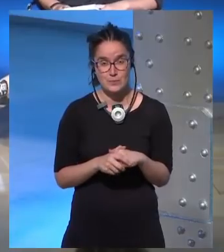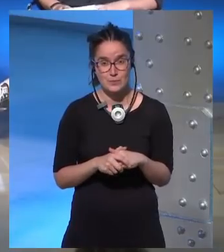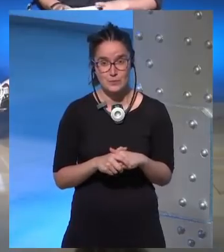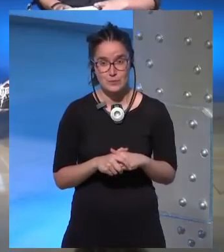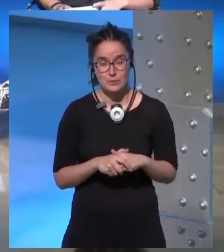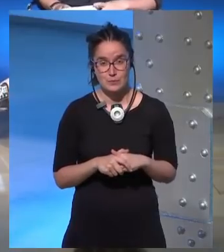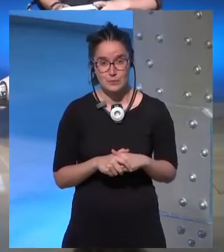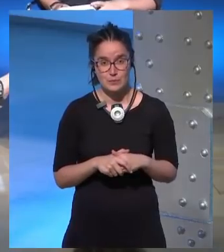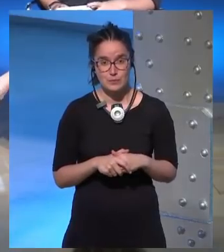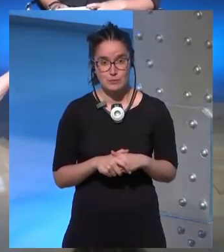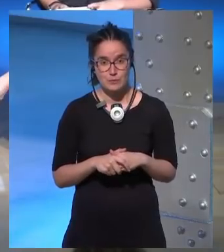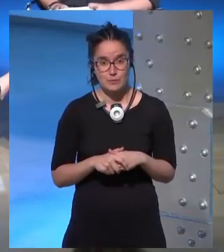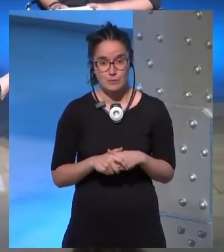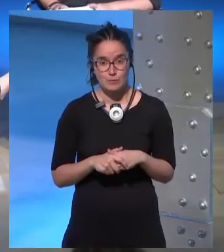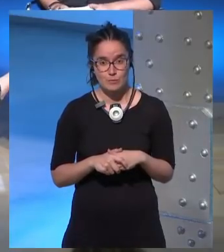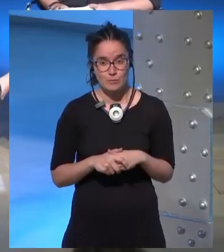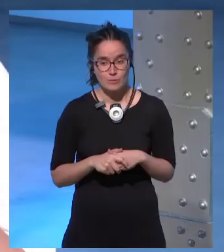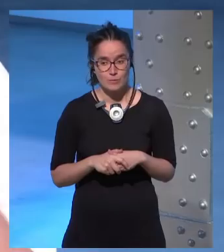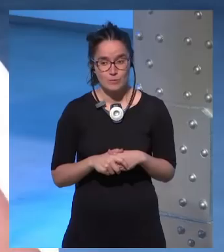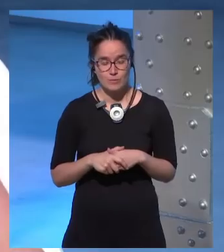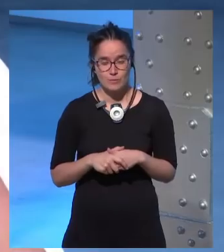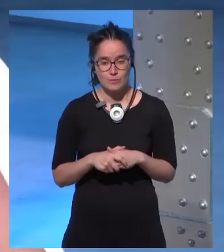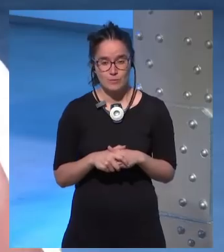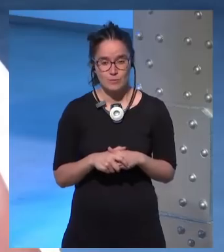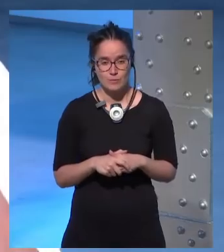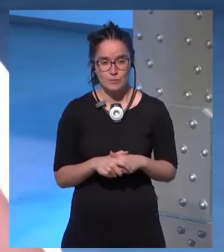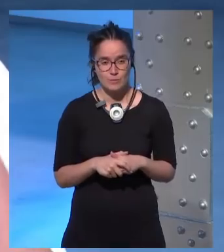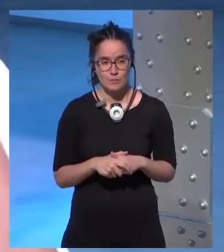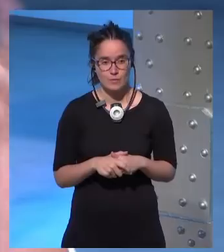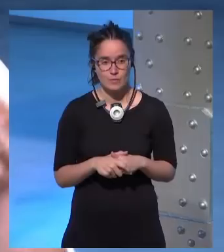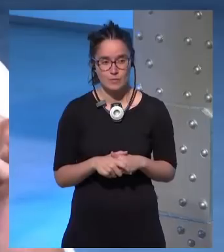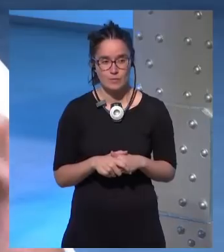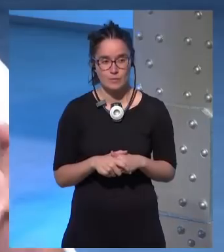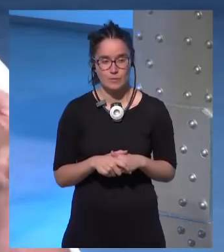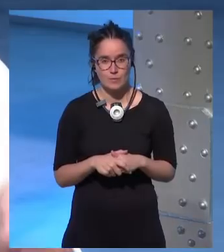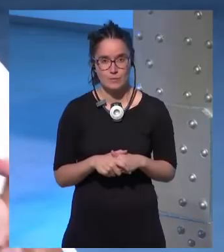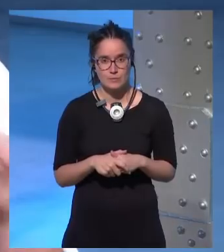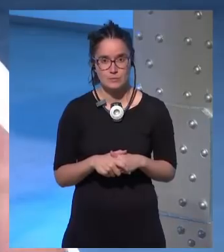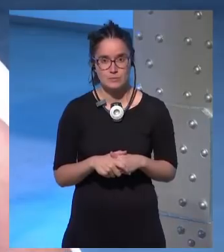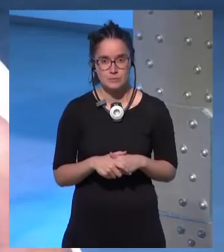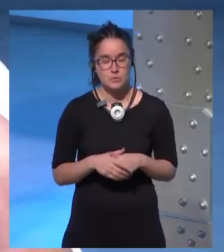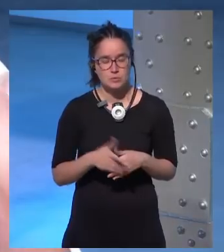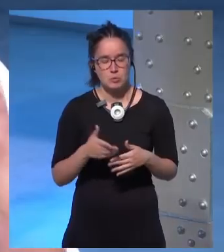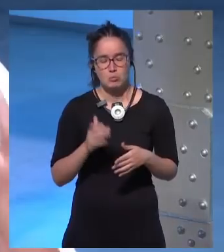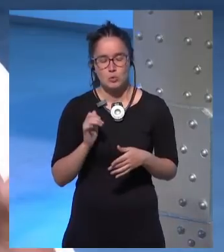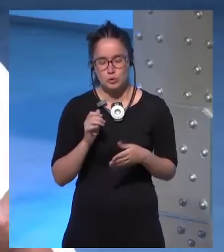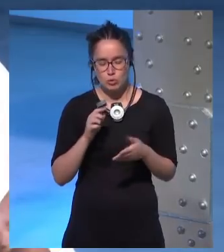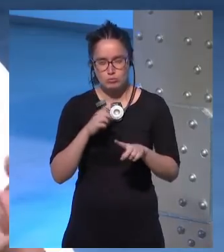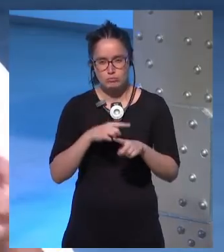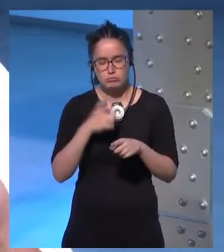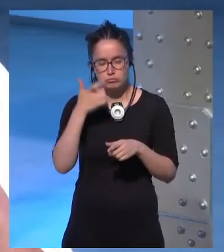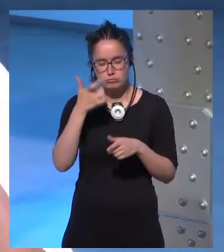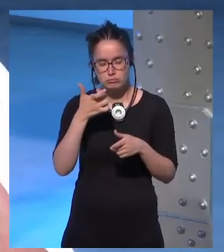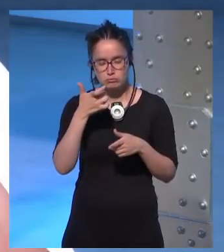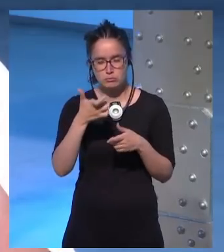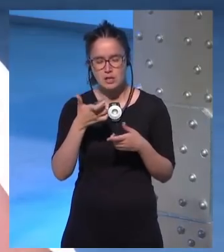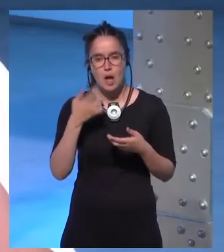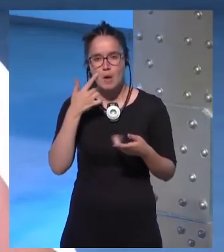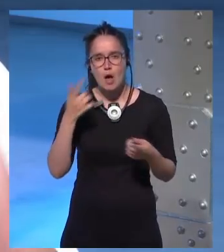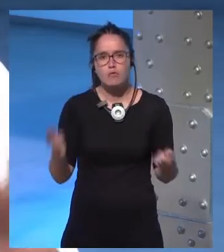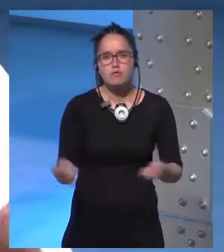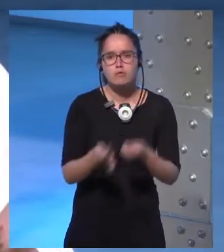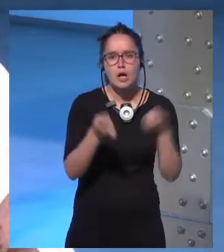I do spend a lot of time very aware of how marketing campaigns work, and applying that